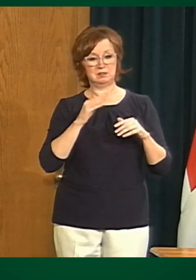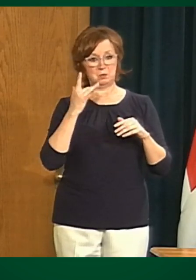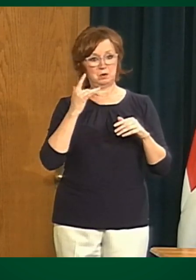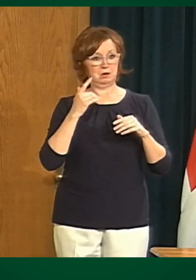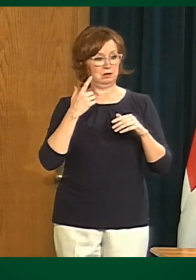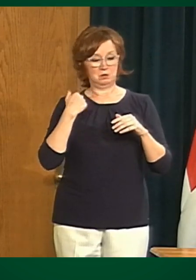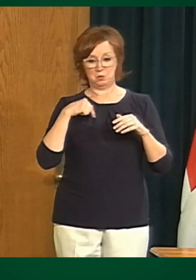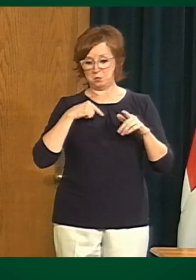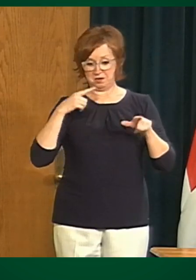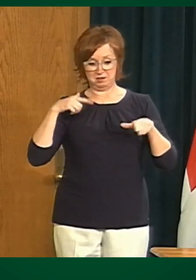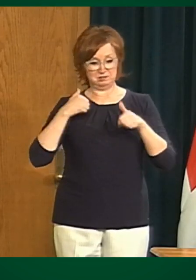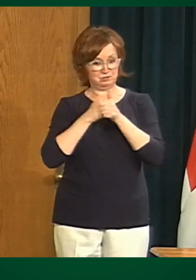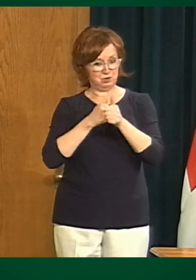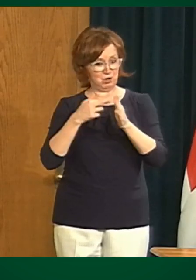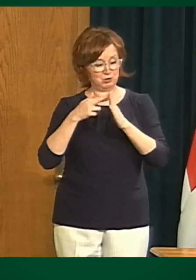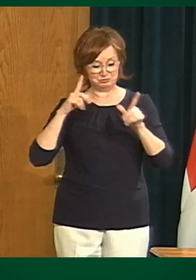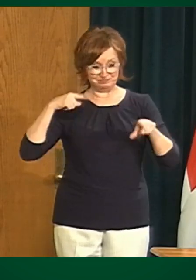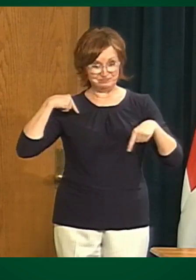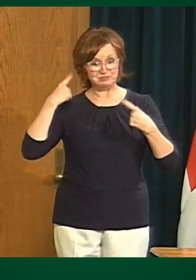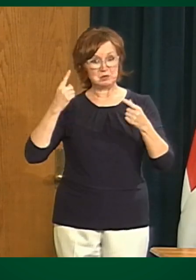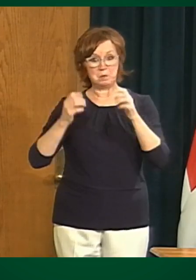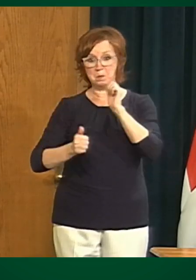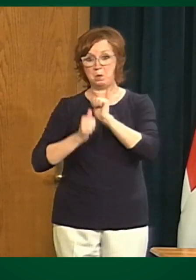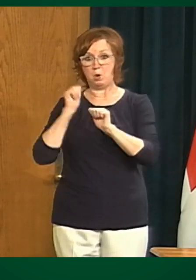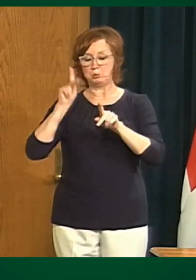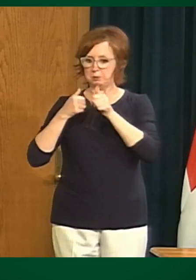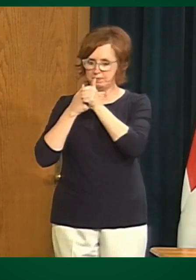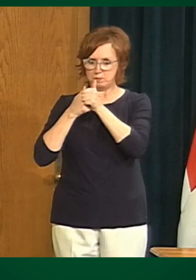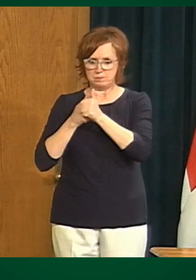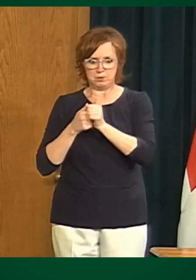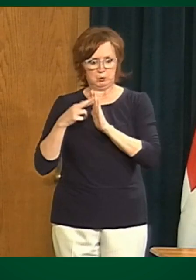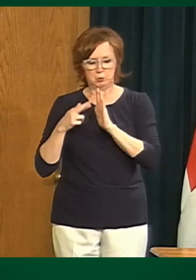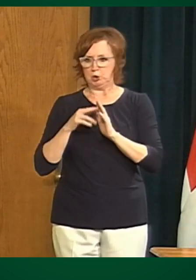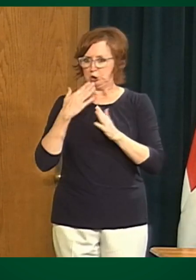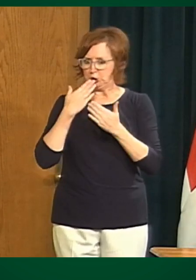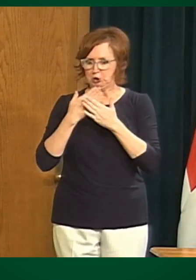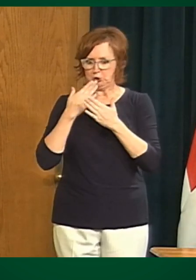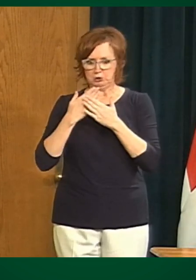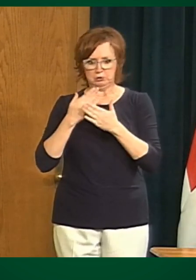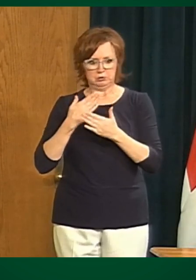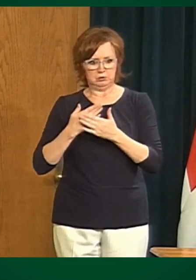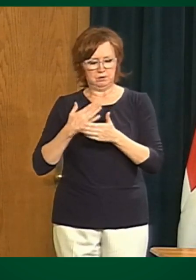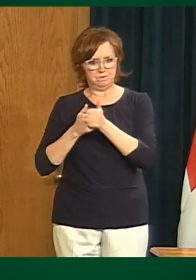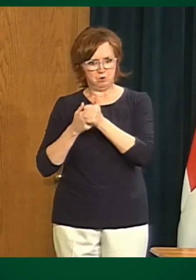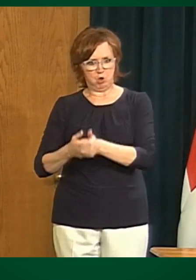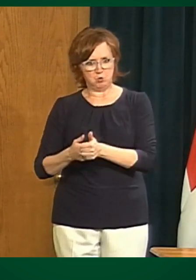physical distancing that the vast majority of the people of this province are performing.